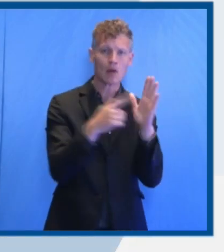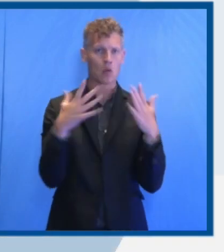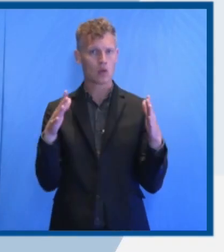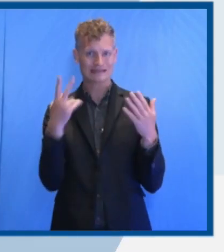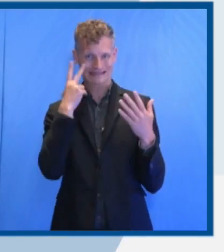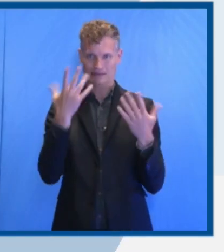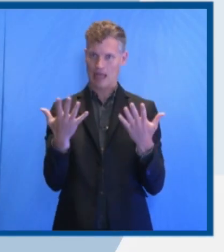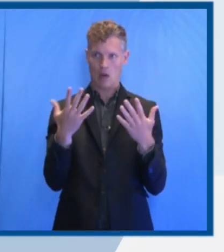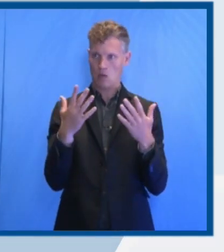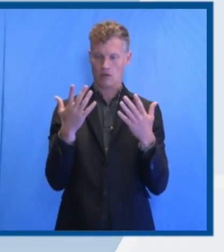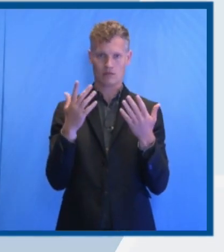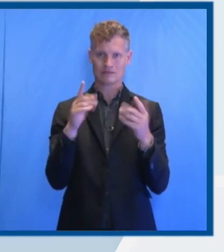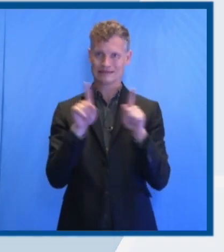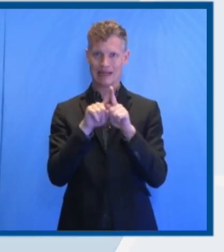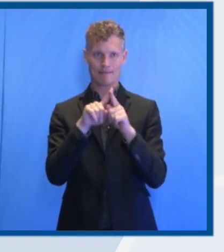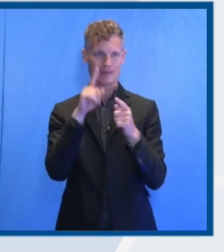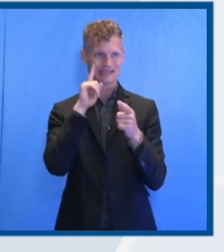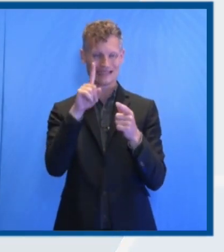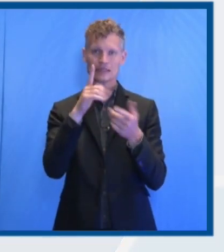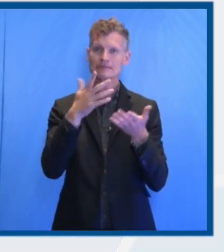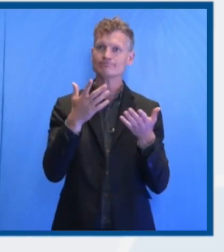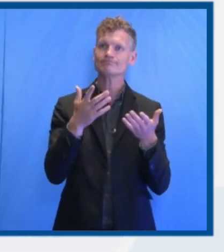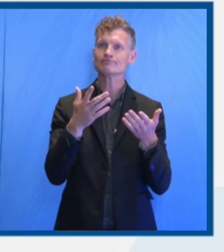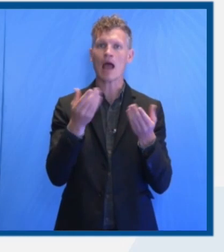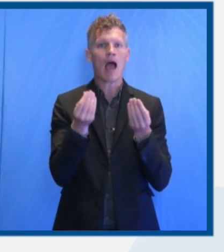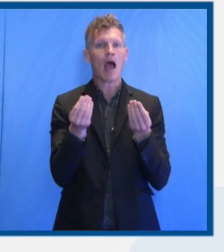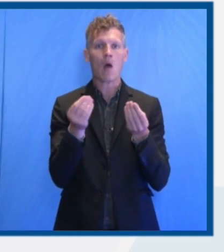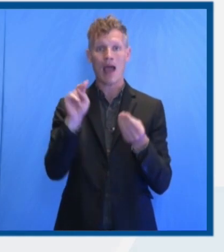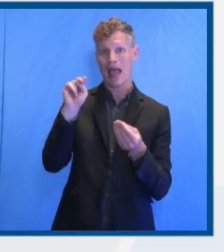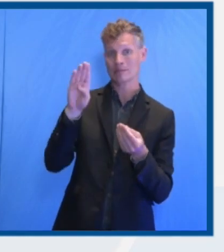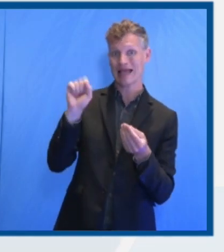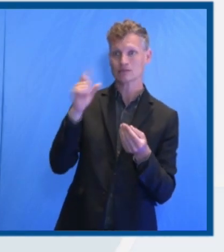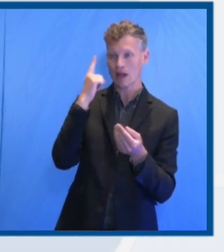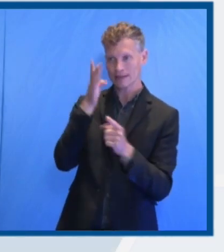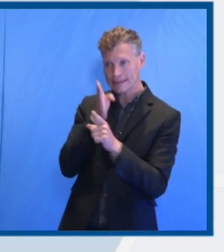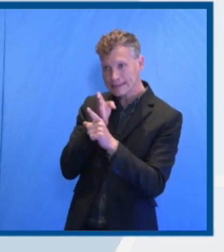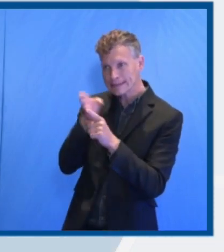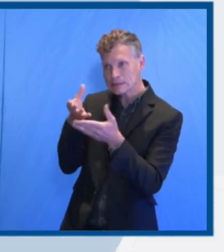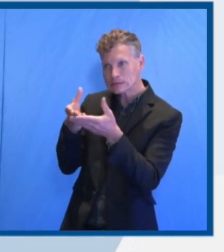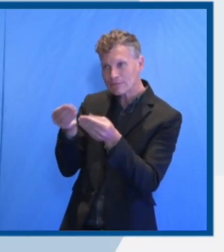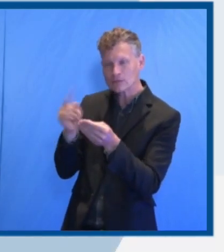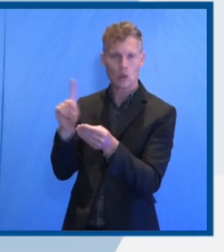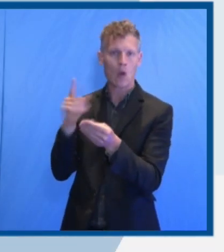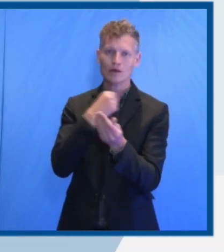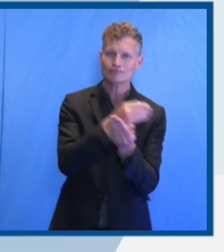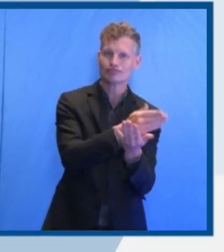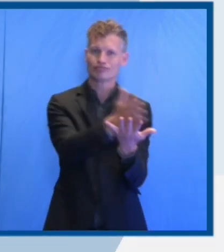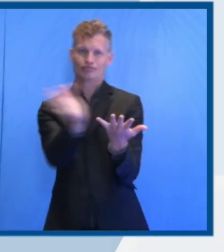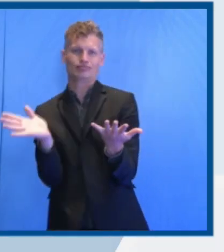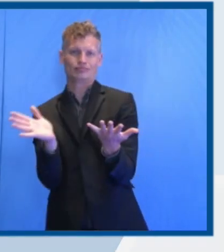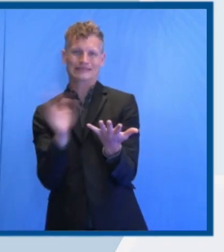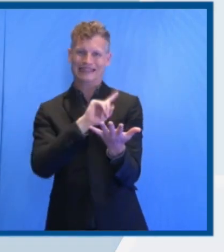mainstreaming for purposes of scaling up. But the issues of leveraging the private sector still came up,